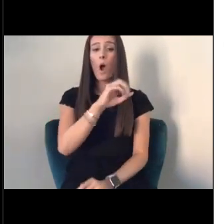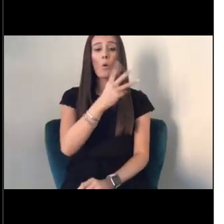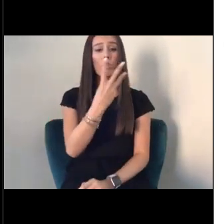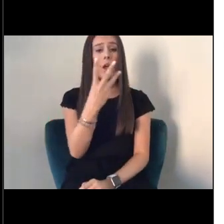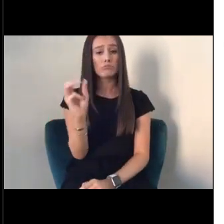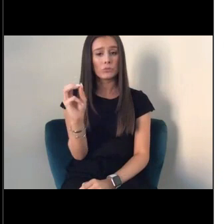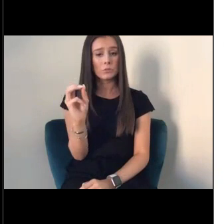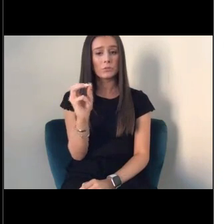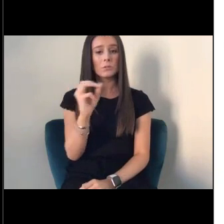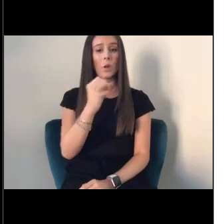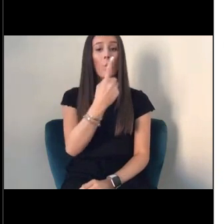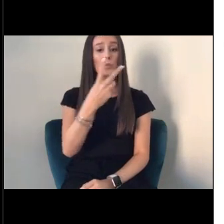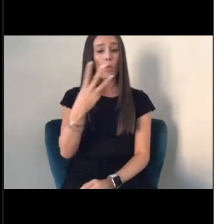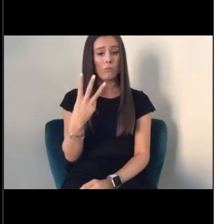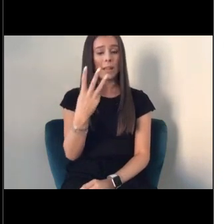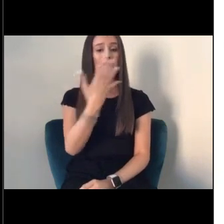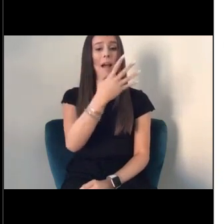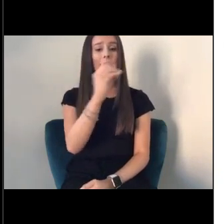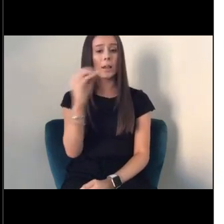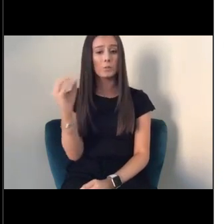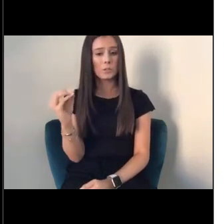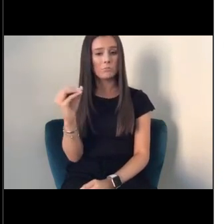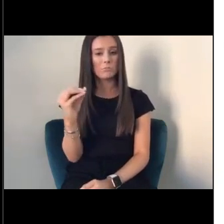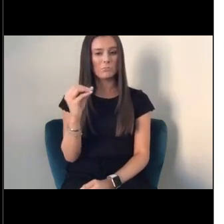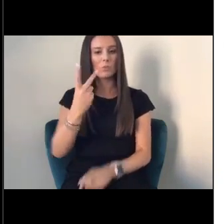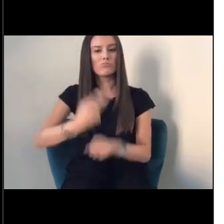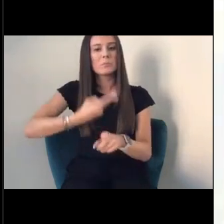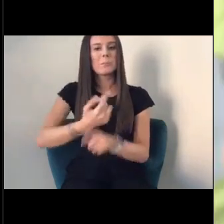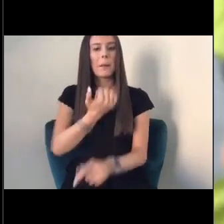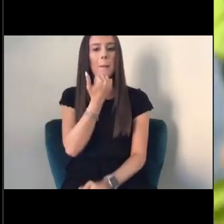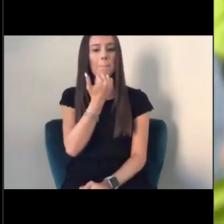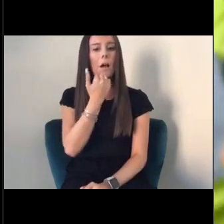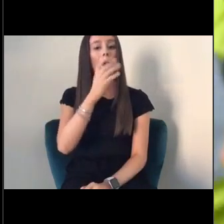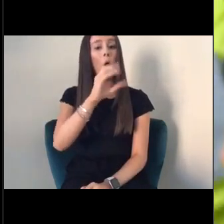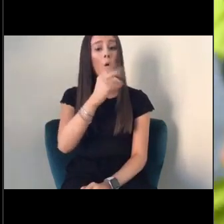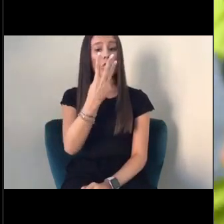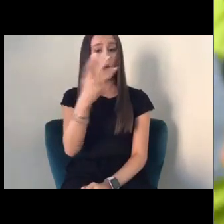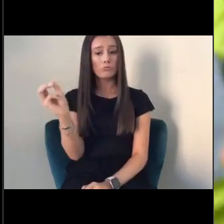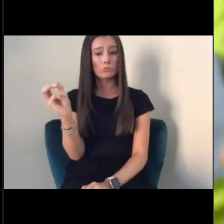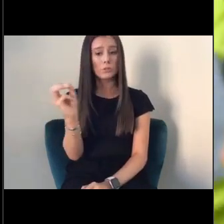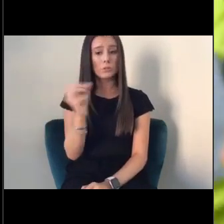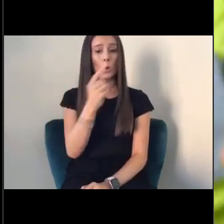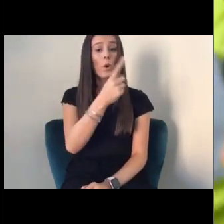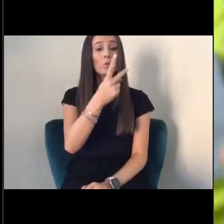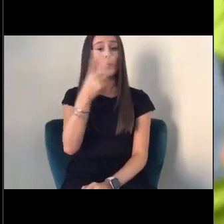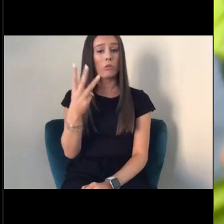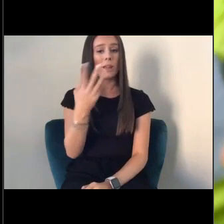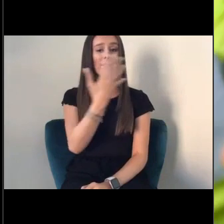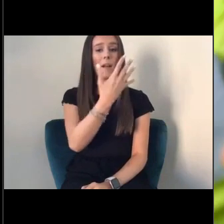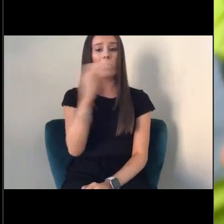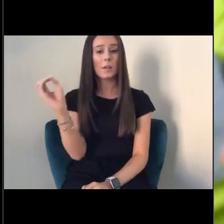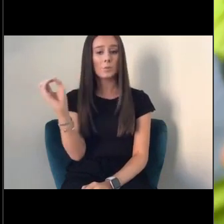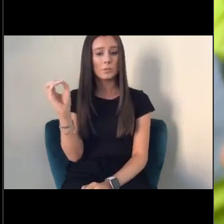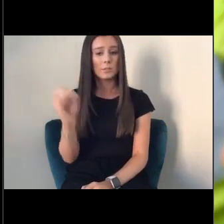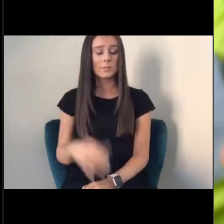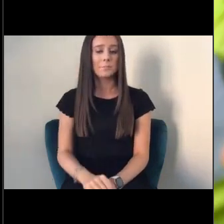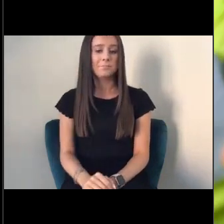123 5000. That's 0300 123 5000.